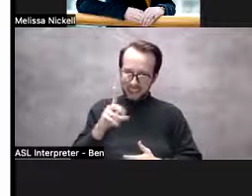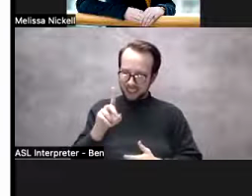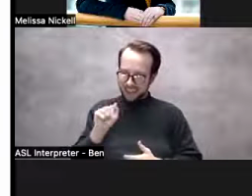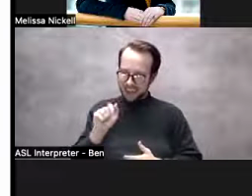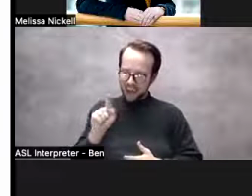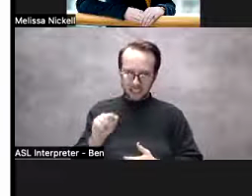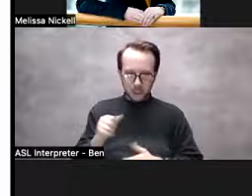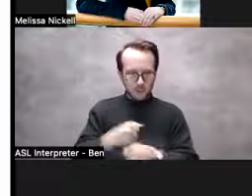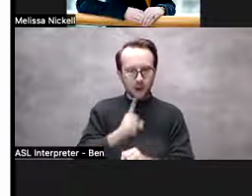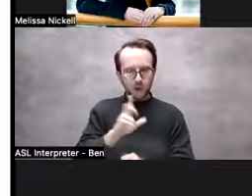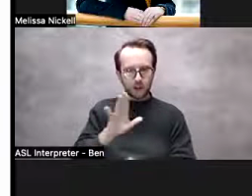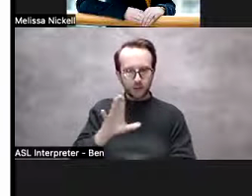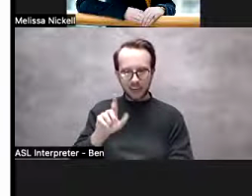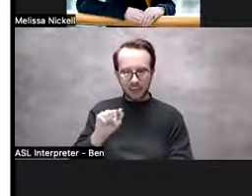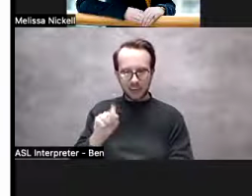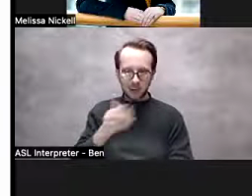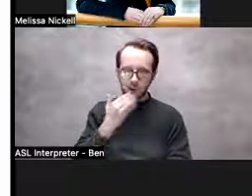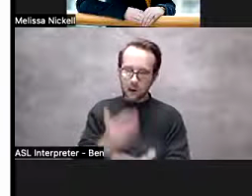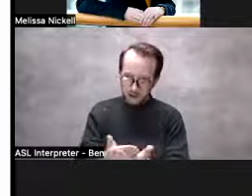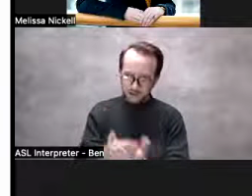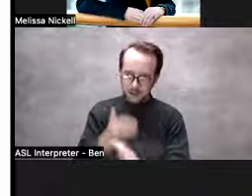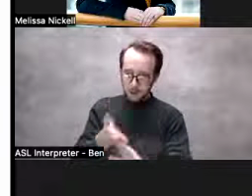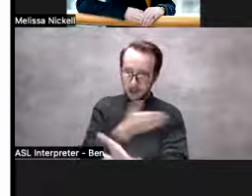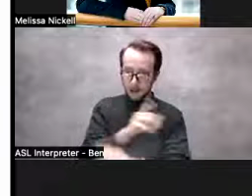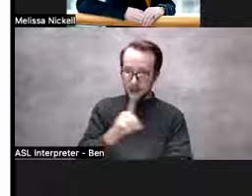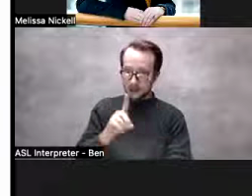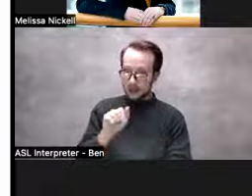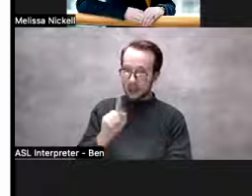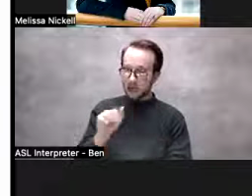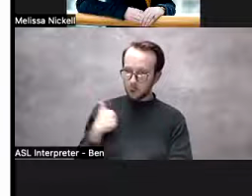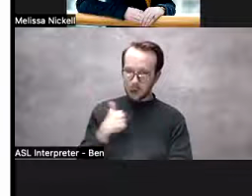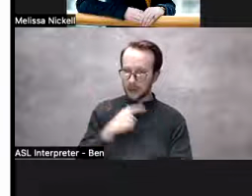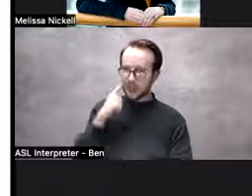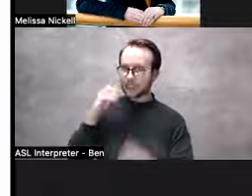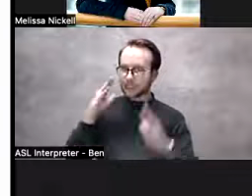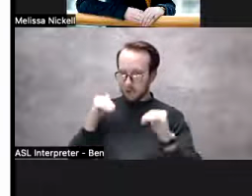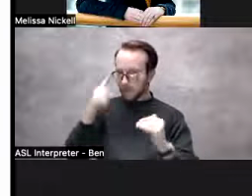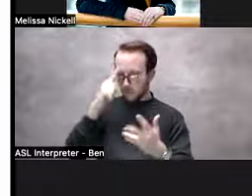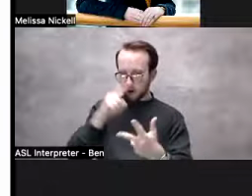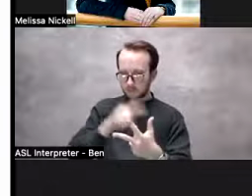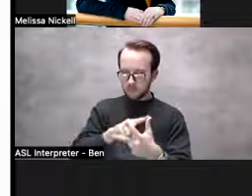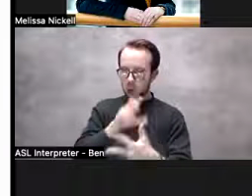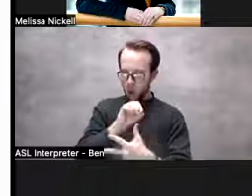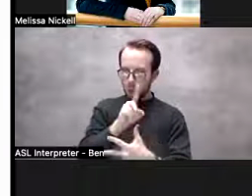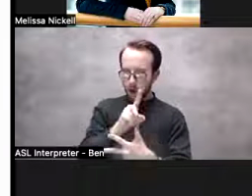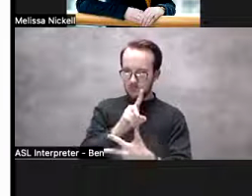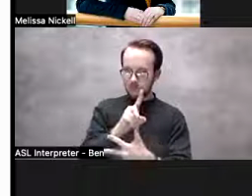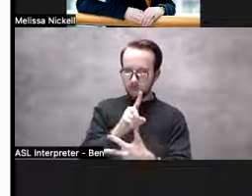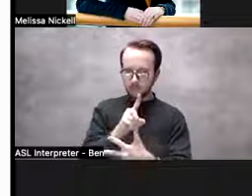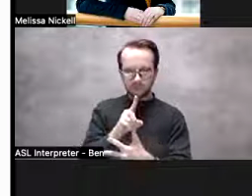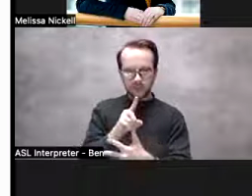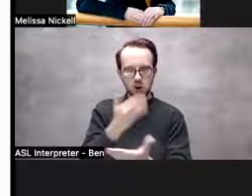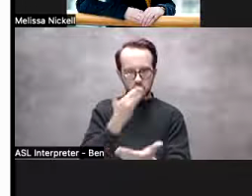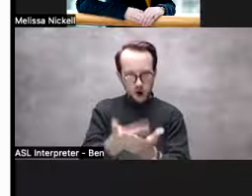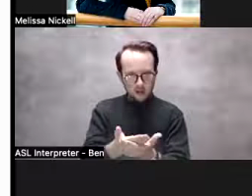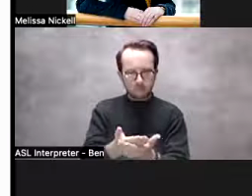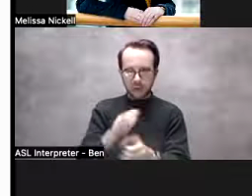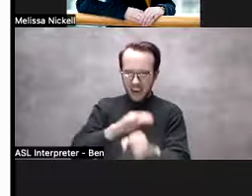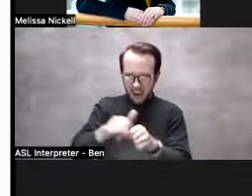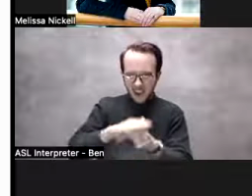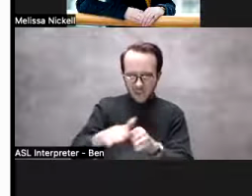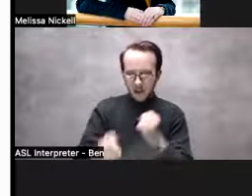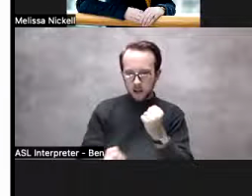grant. Preliminary data is expected for R01 grants, and you know, you want to have a good amount of data here to support